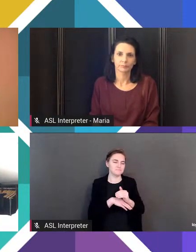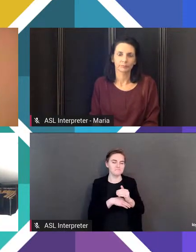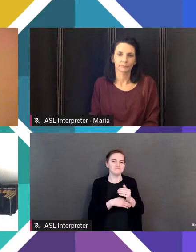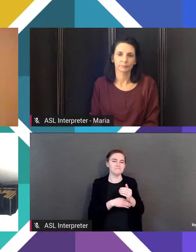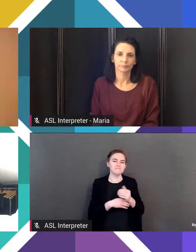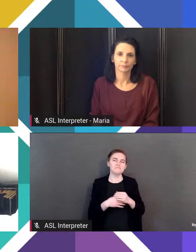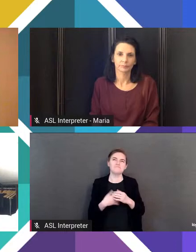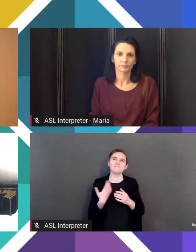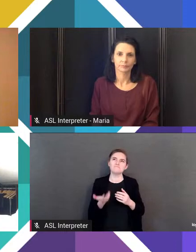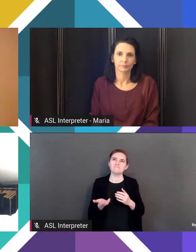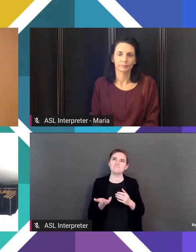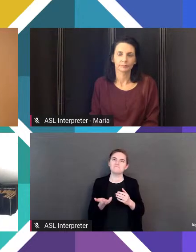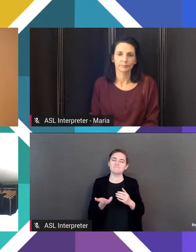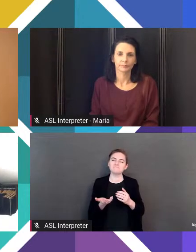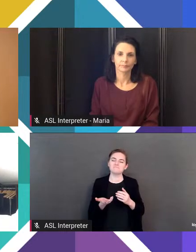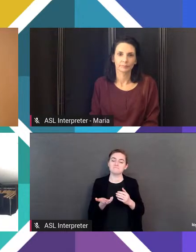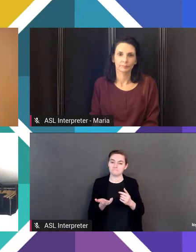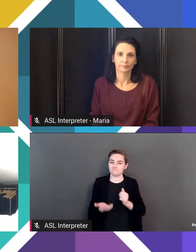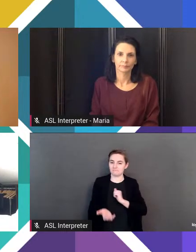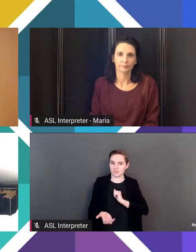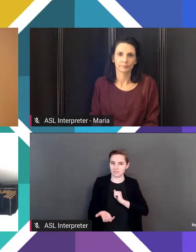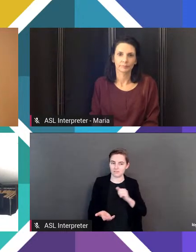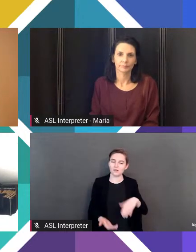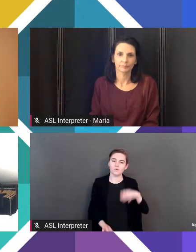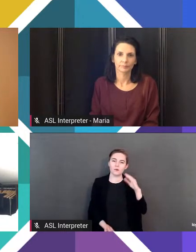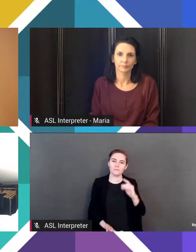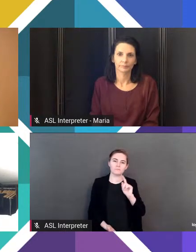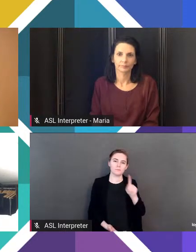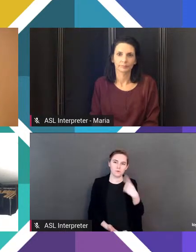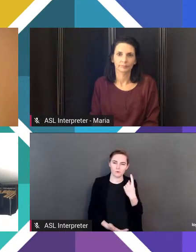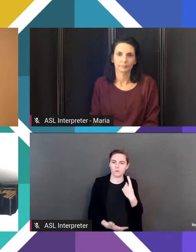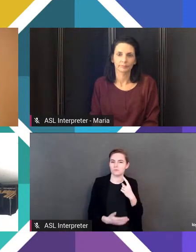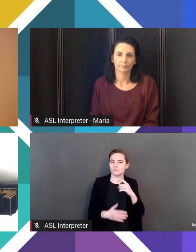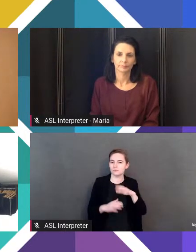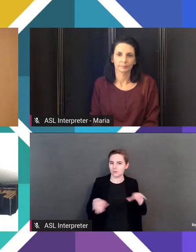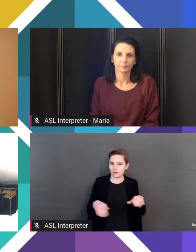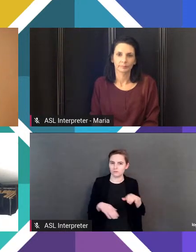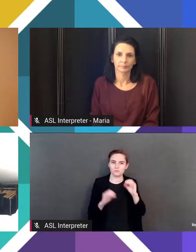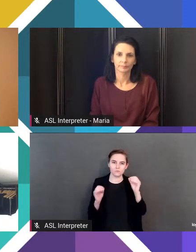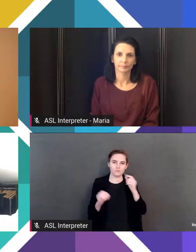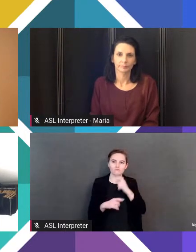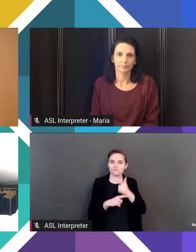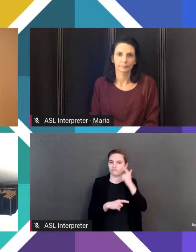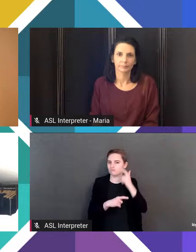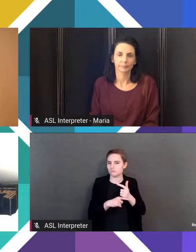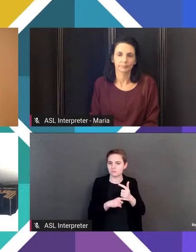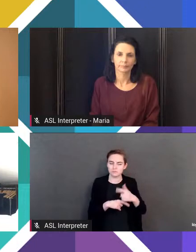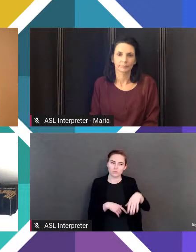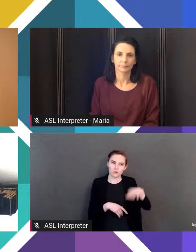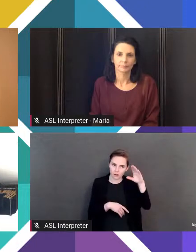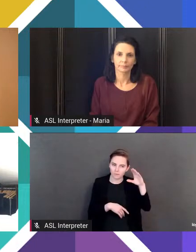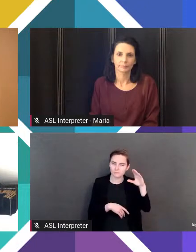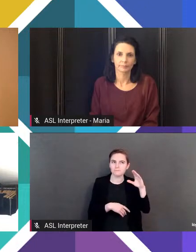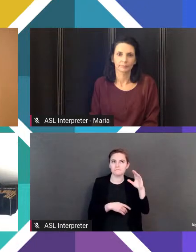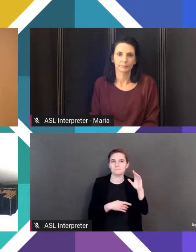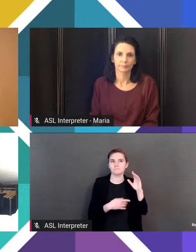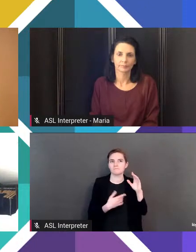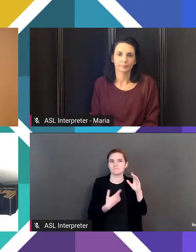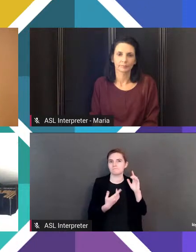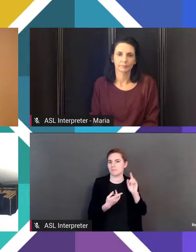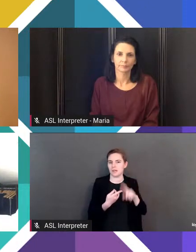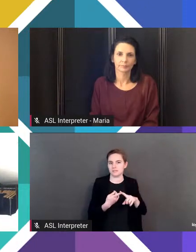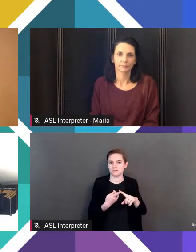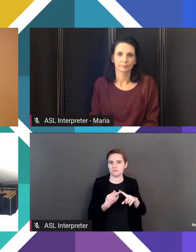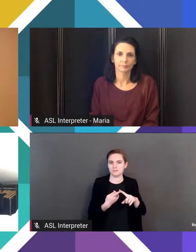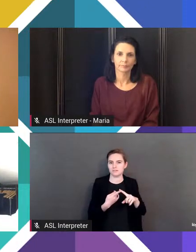really unconventional ways. I was an only child for the first 9 years of my life. And so growing up, I was like kind of my own best friend when I wasn't like at